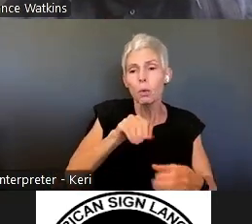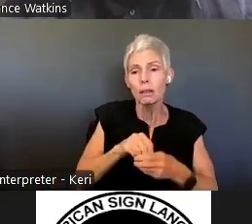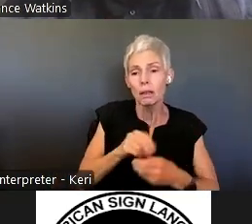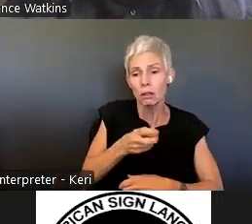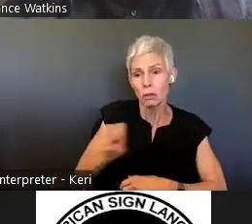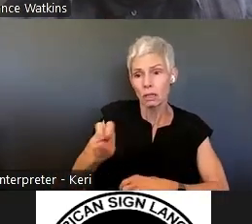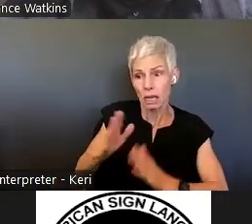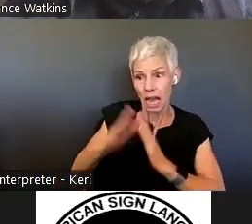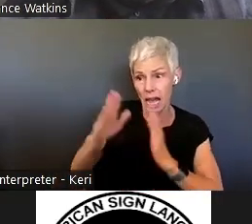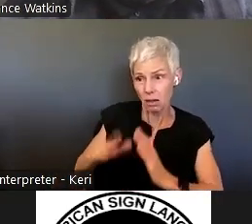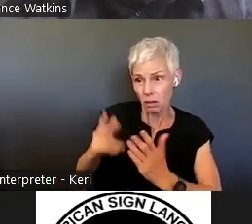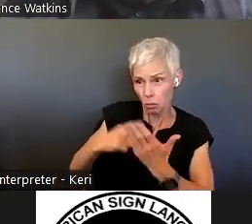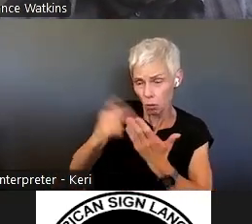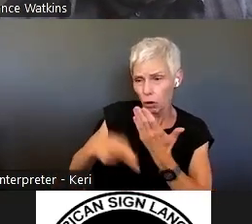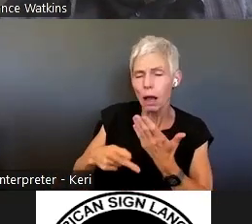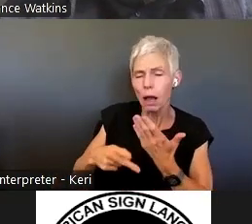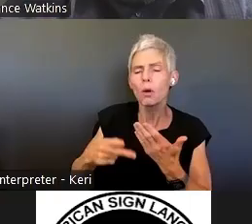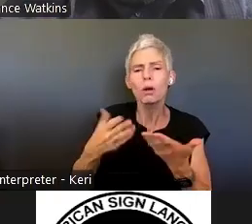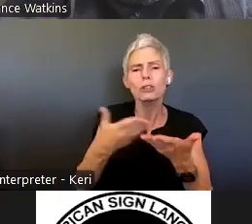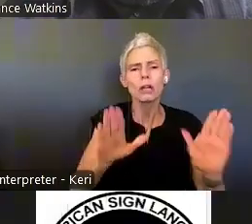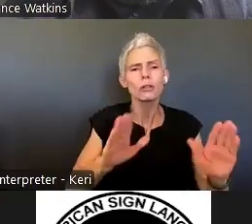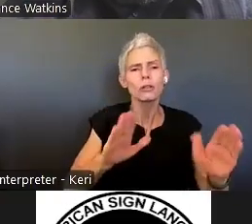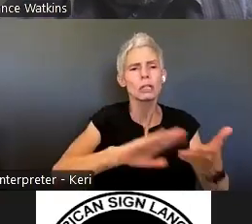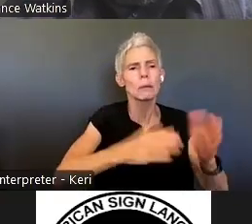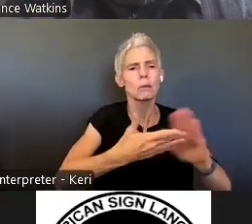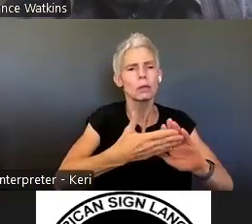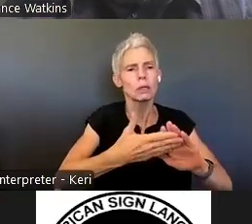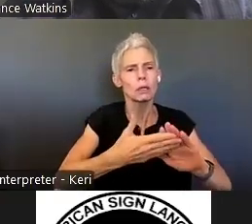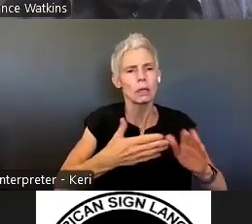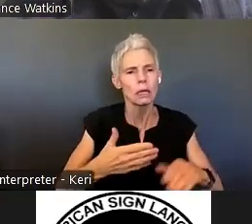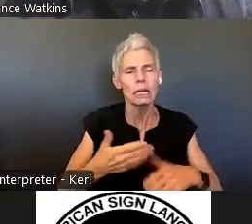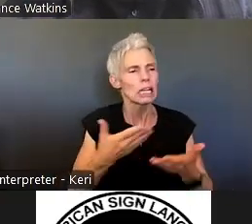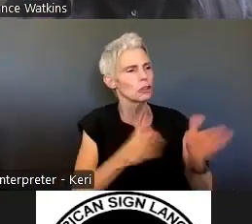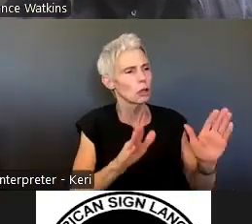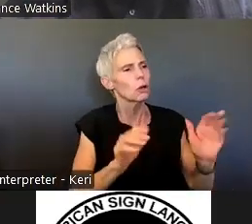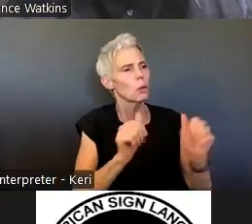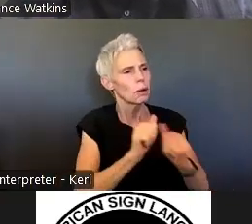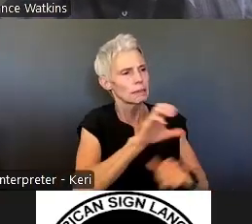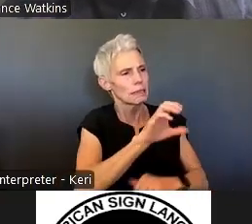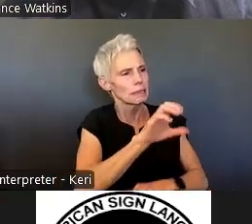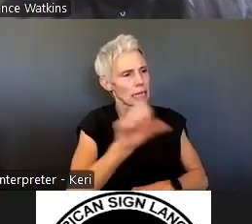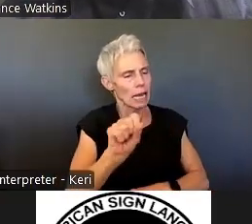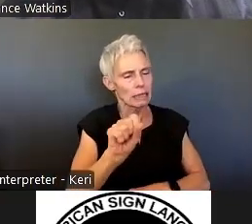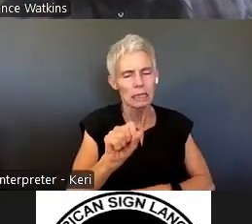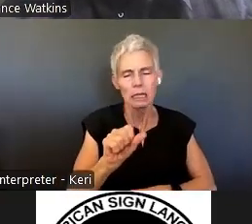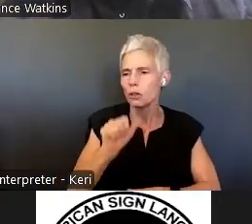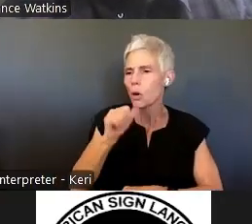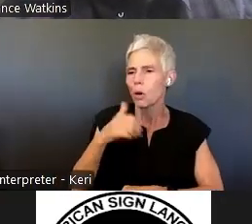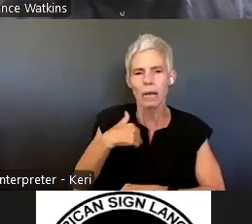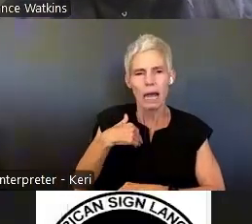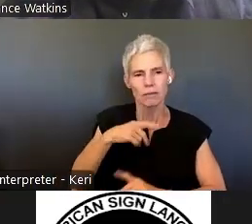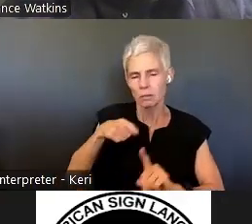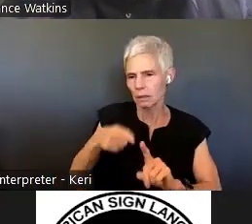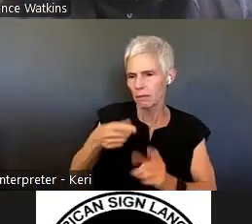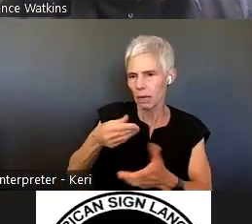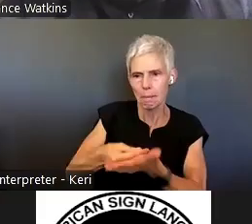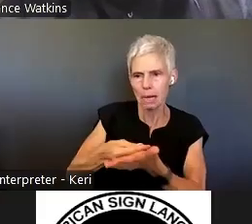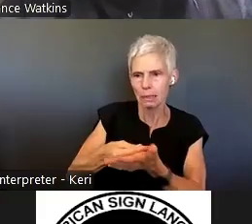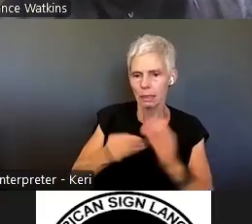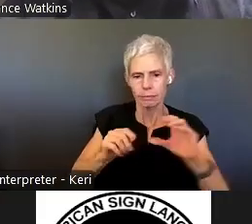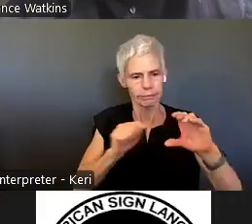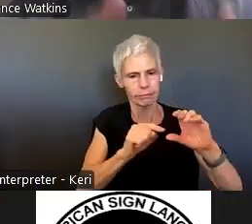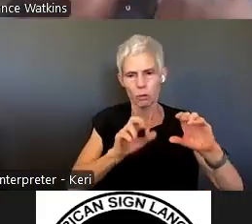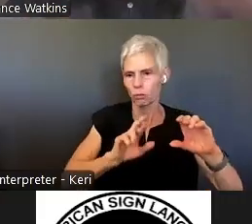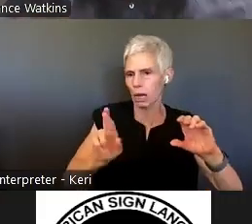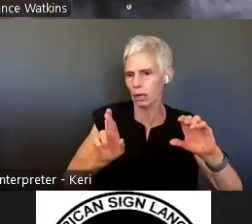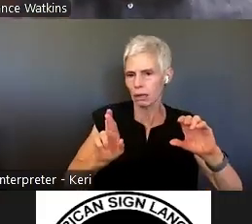or just in the community? In general with CCS. We don't have particular funds that would allow